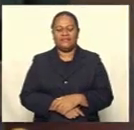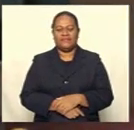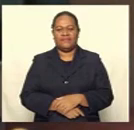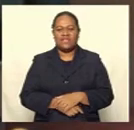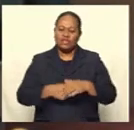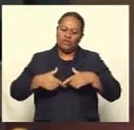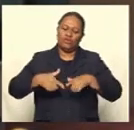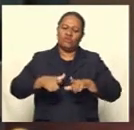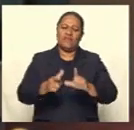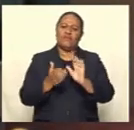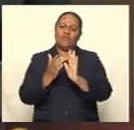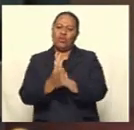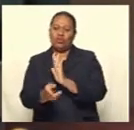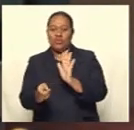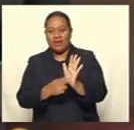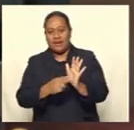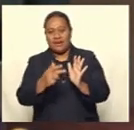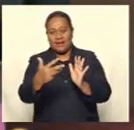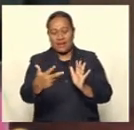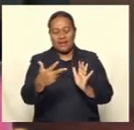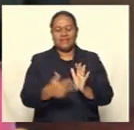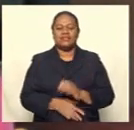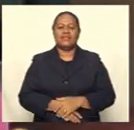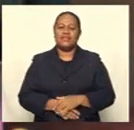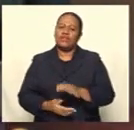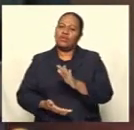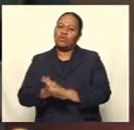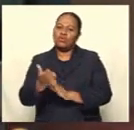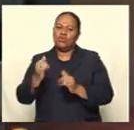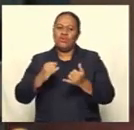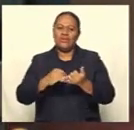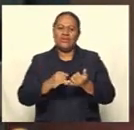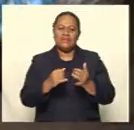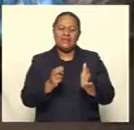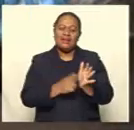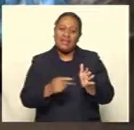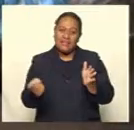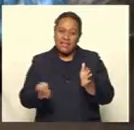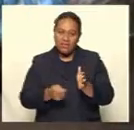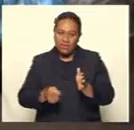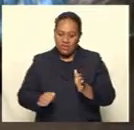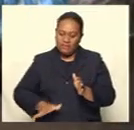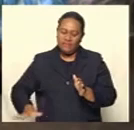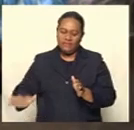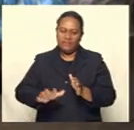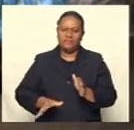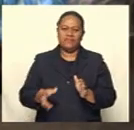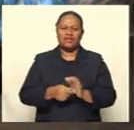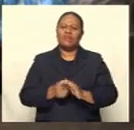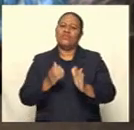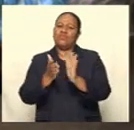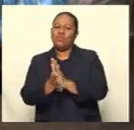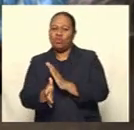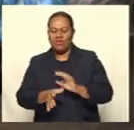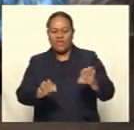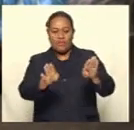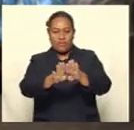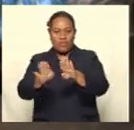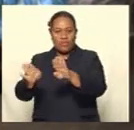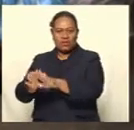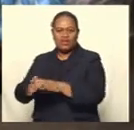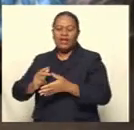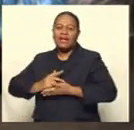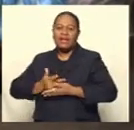travel to the border in Nakasi, I go to the border in Sawani, sometimes I also travel to the border in Wainandoi. I hire